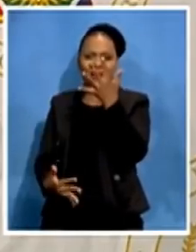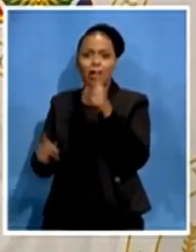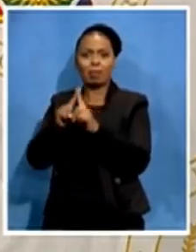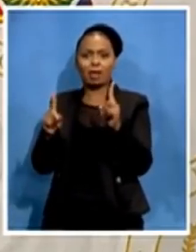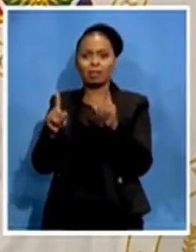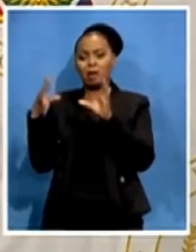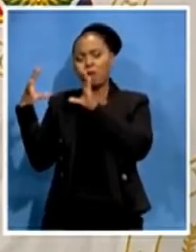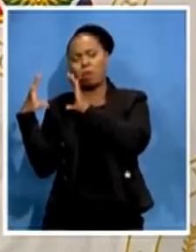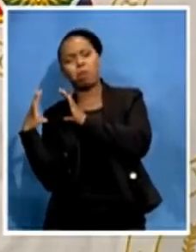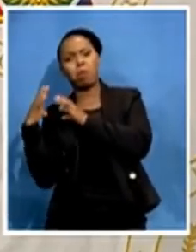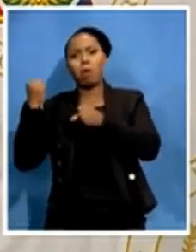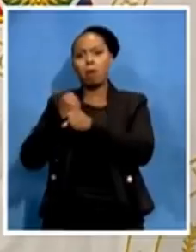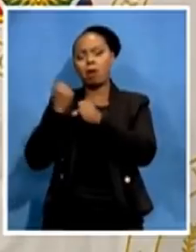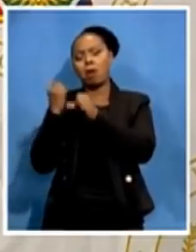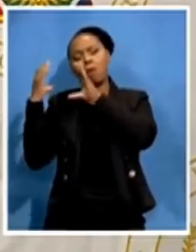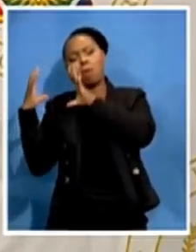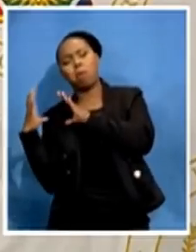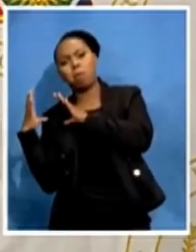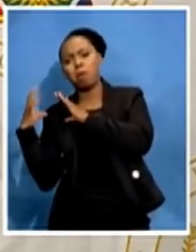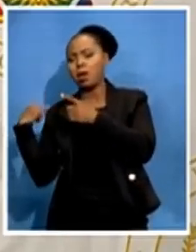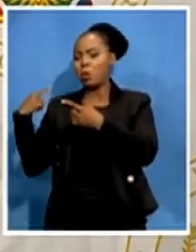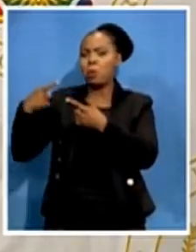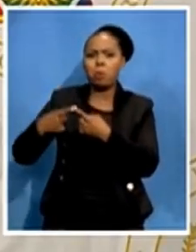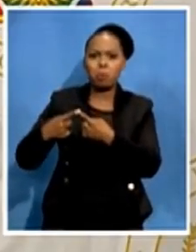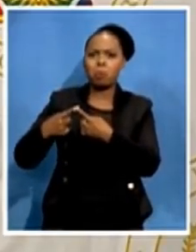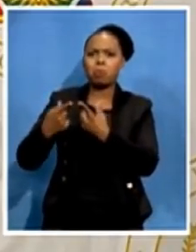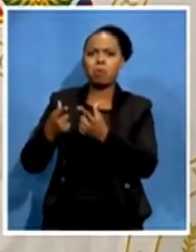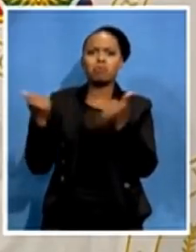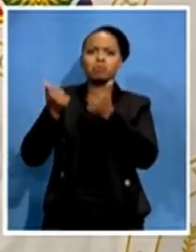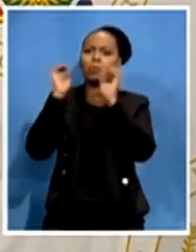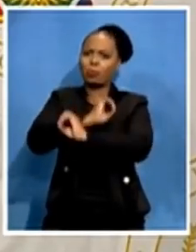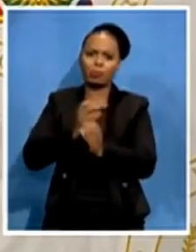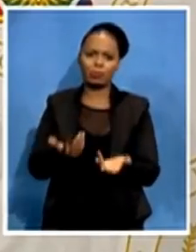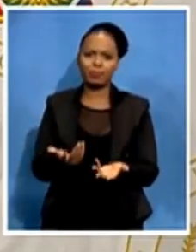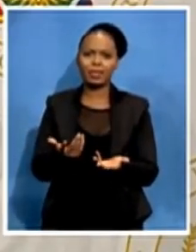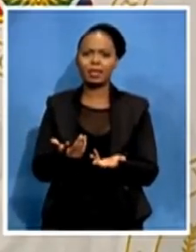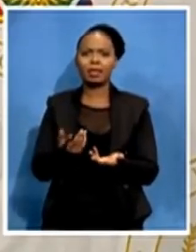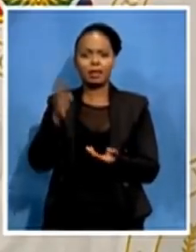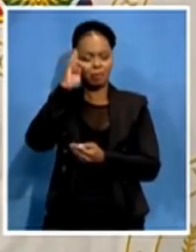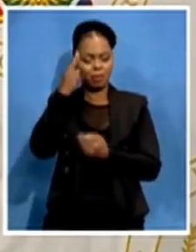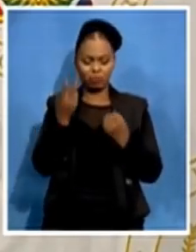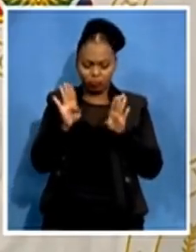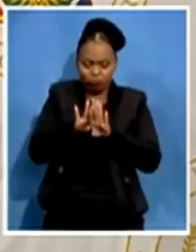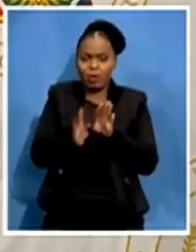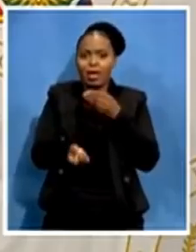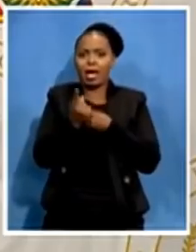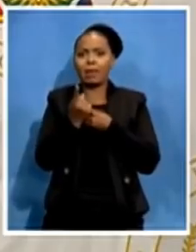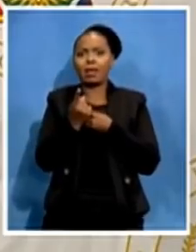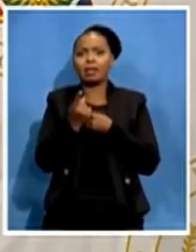of the workload of the lockdown has been on the proper functioning of those courts.